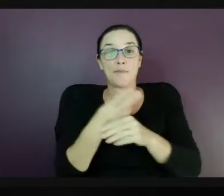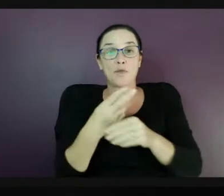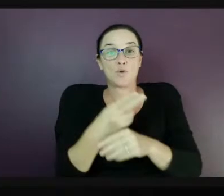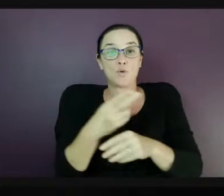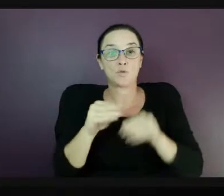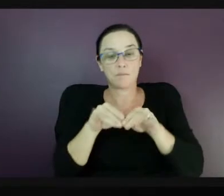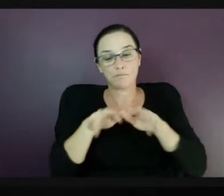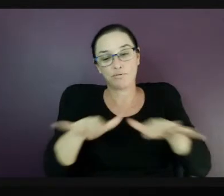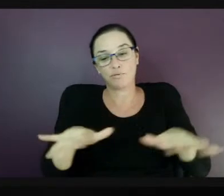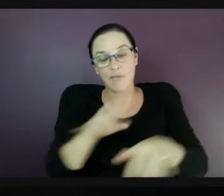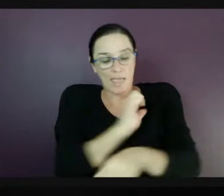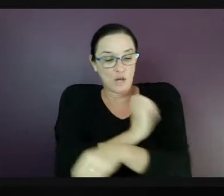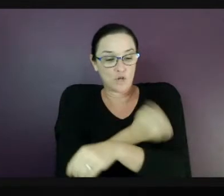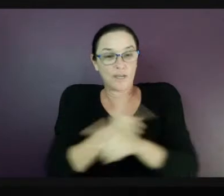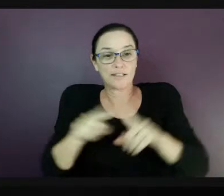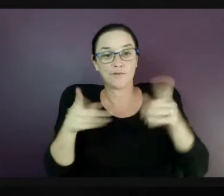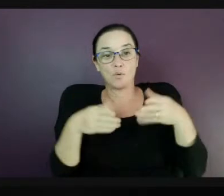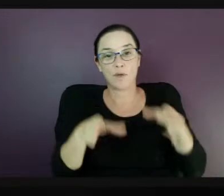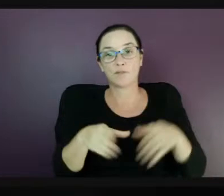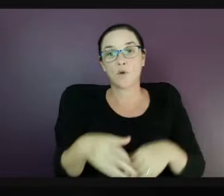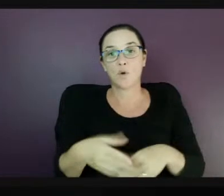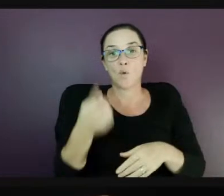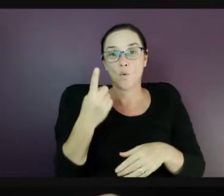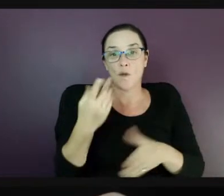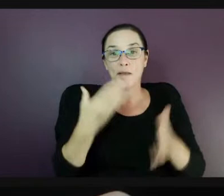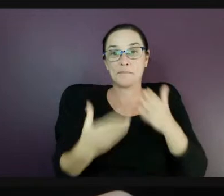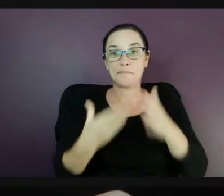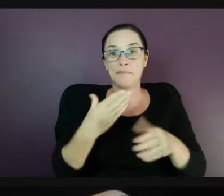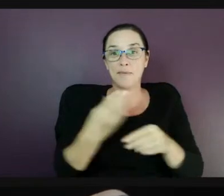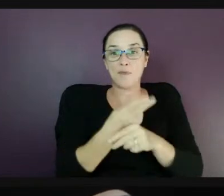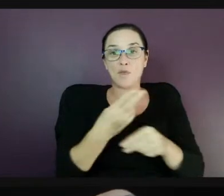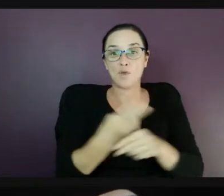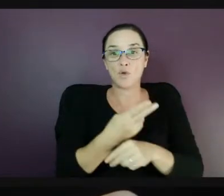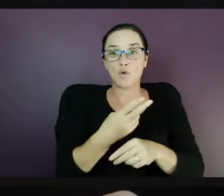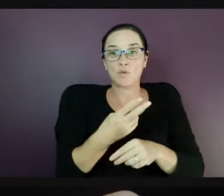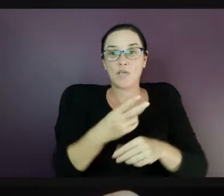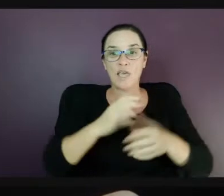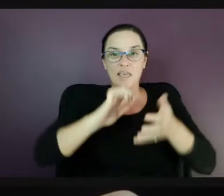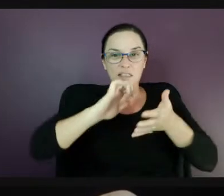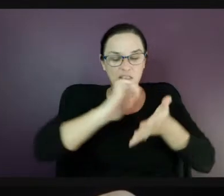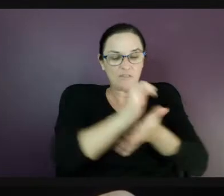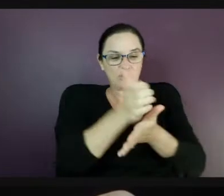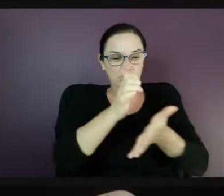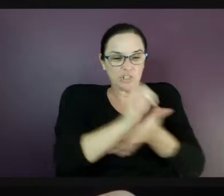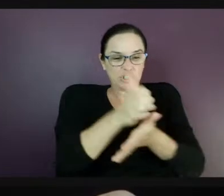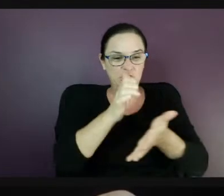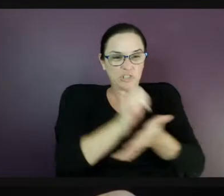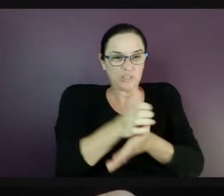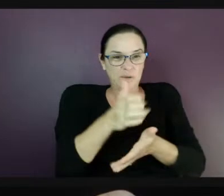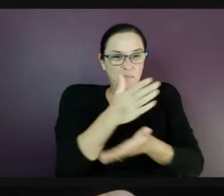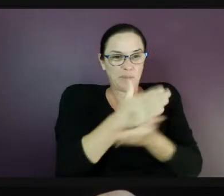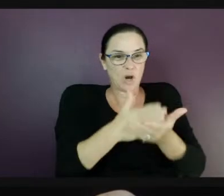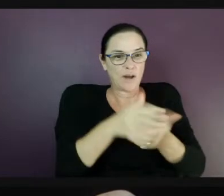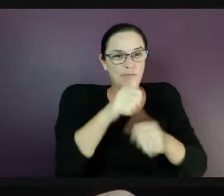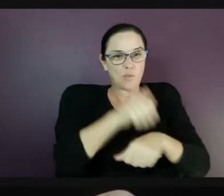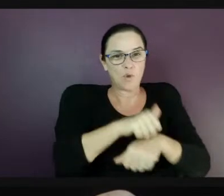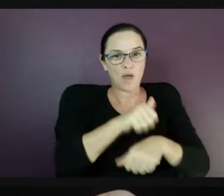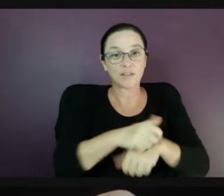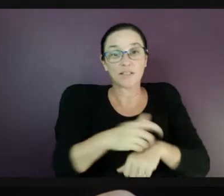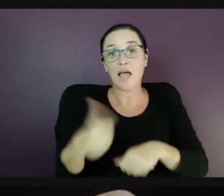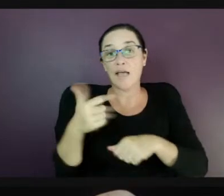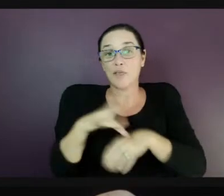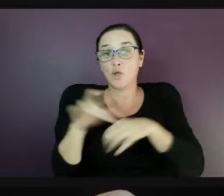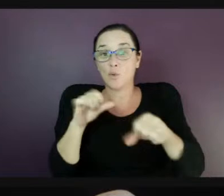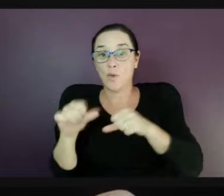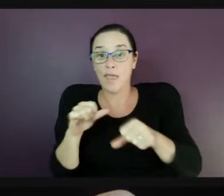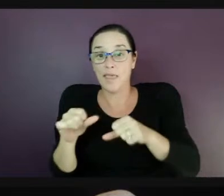ways. One earthquake may spend most of its energy mechanically pulverizing little bits of the fault. Another earthquake,